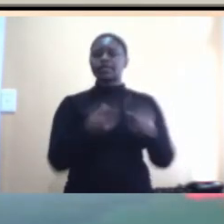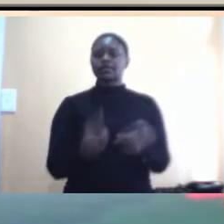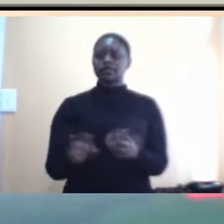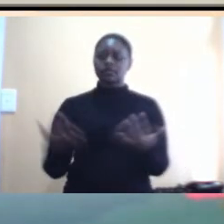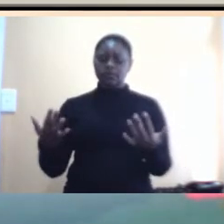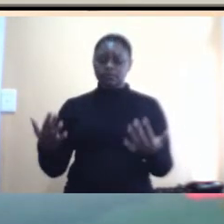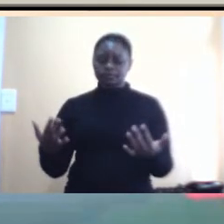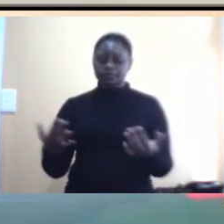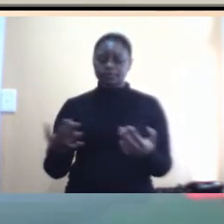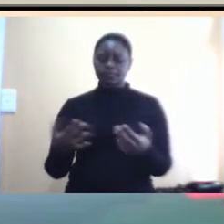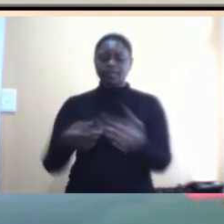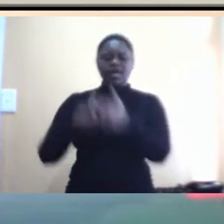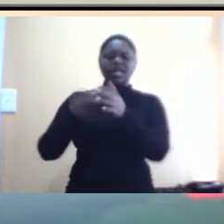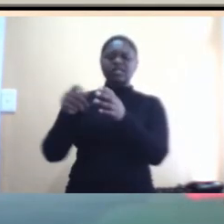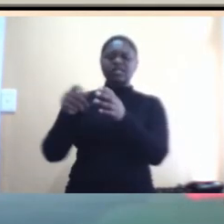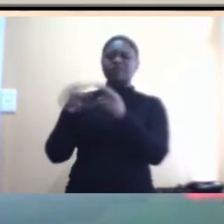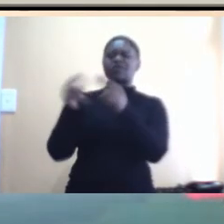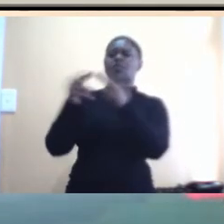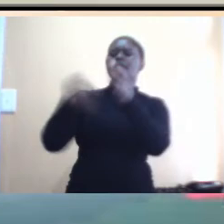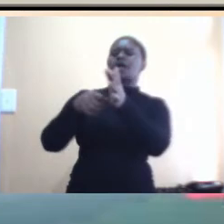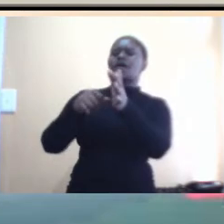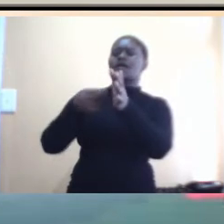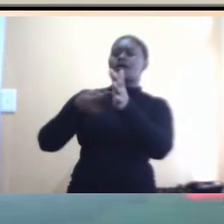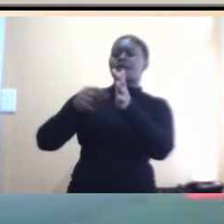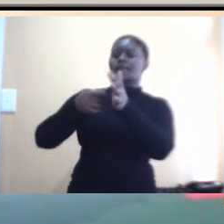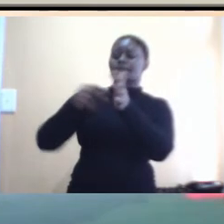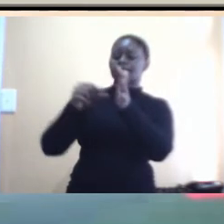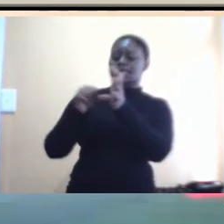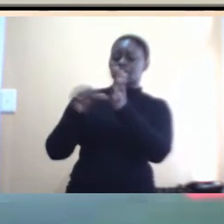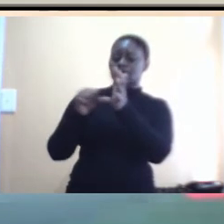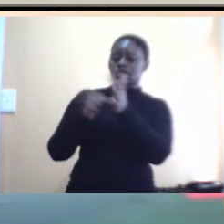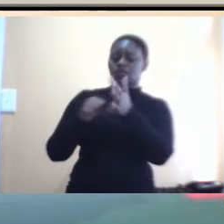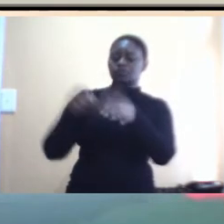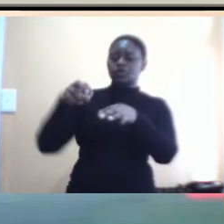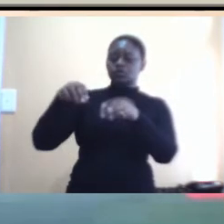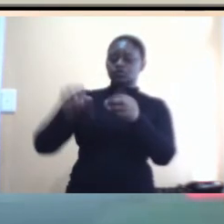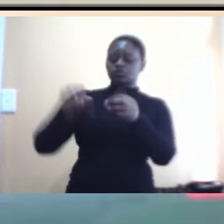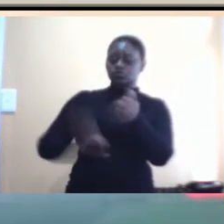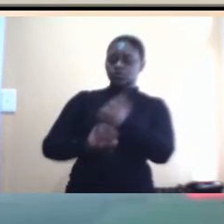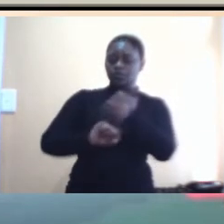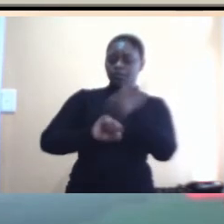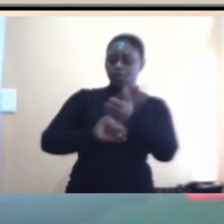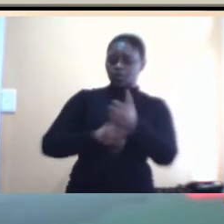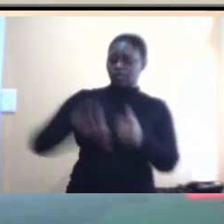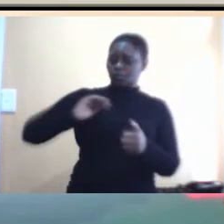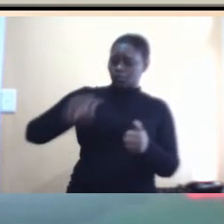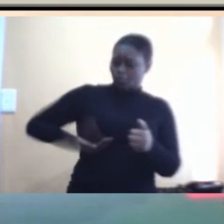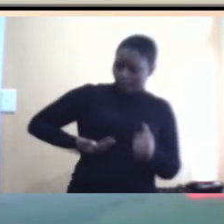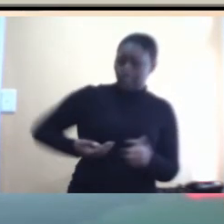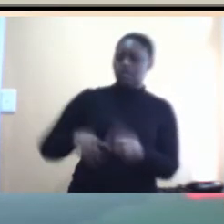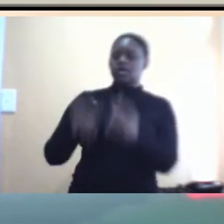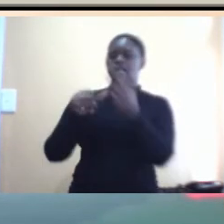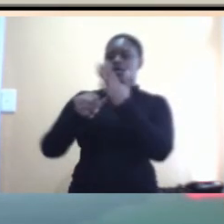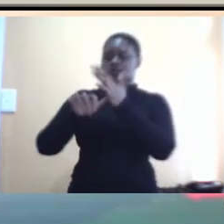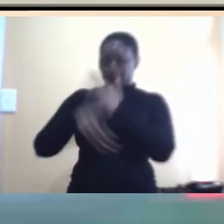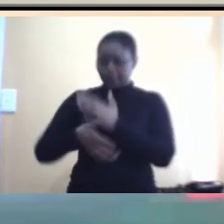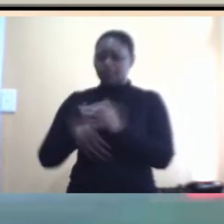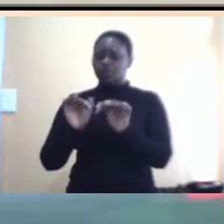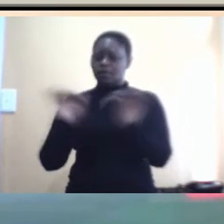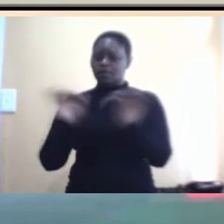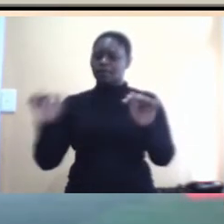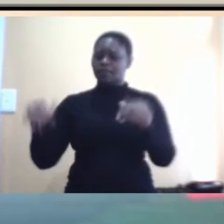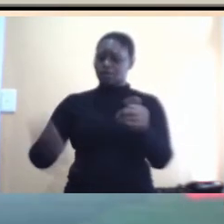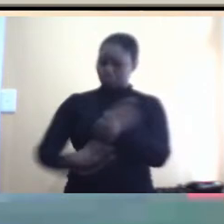commodities. Key to our advance is to support youth and women and people with disability to be